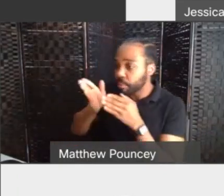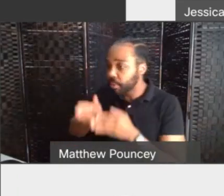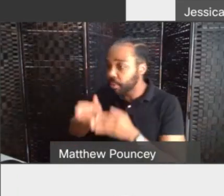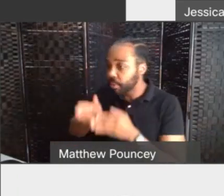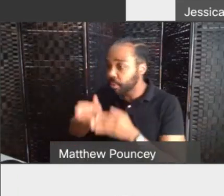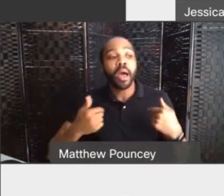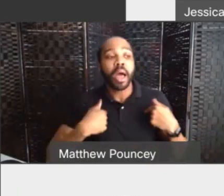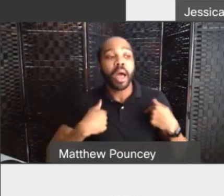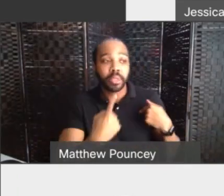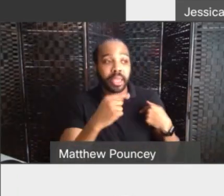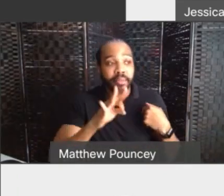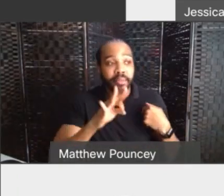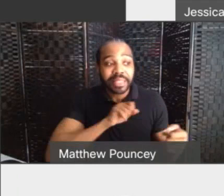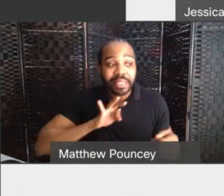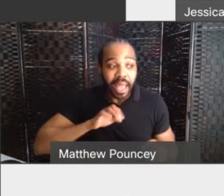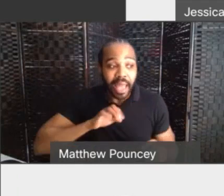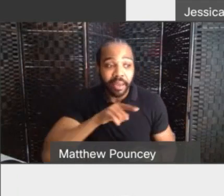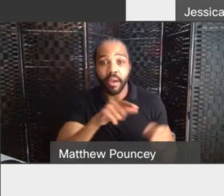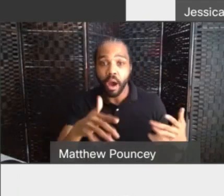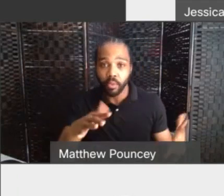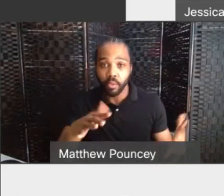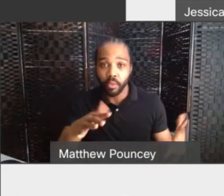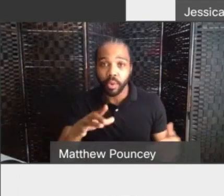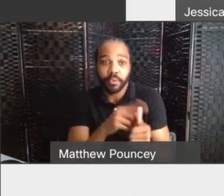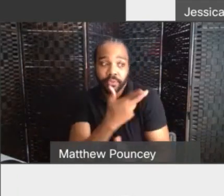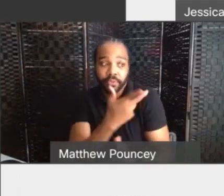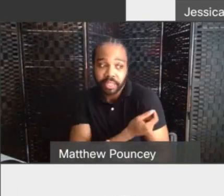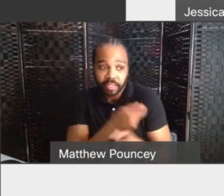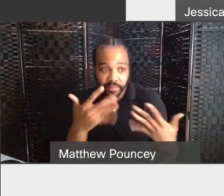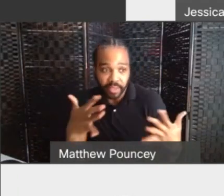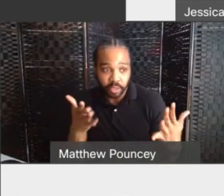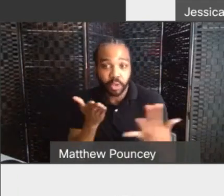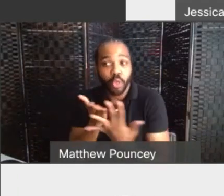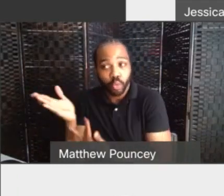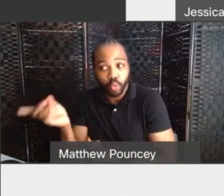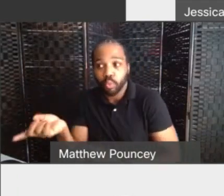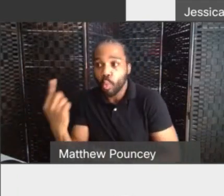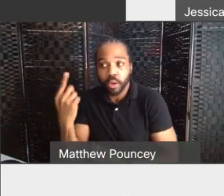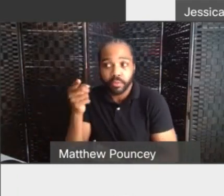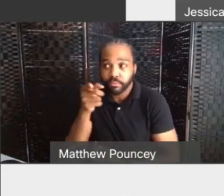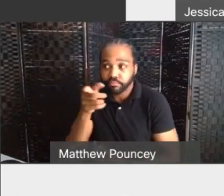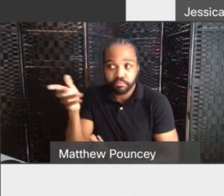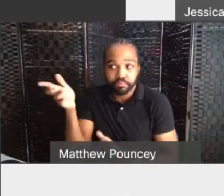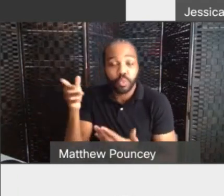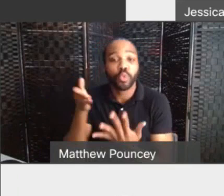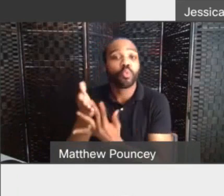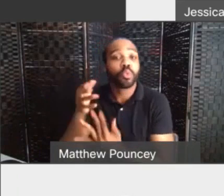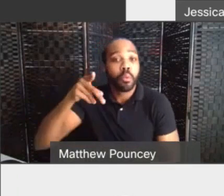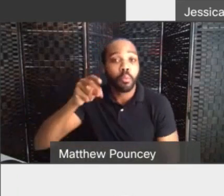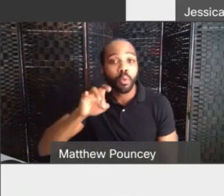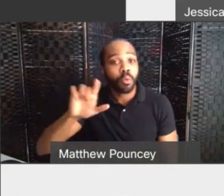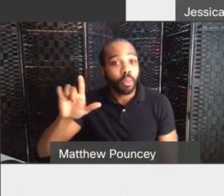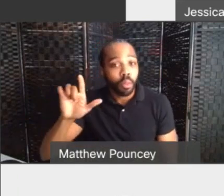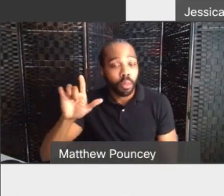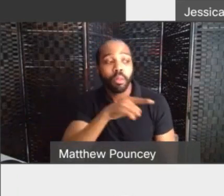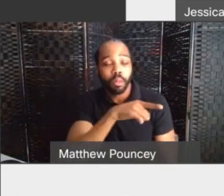it's staff that have already gone to get their vaccination through through the portal, then they should have gotten